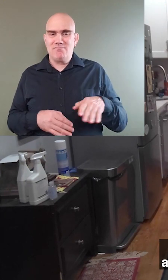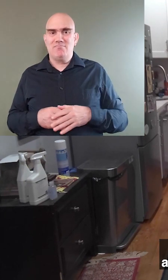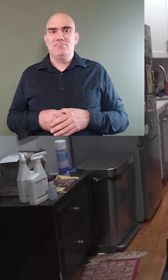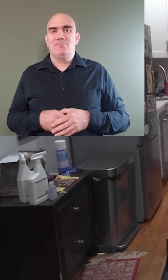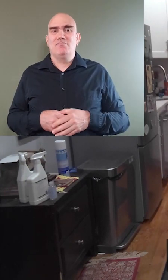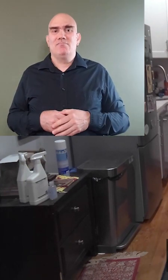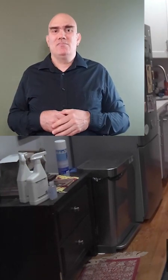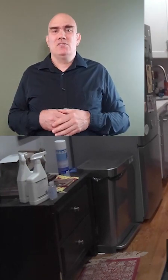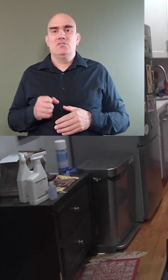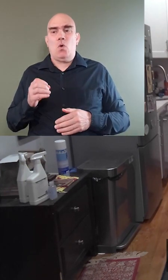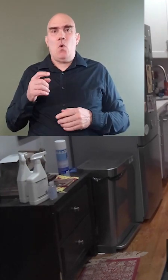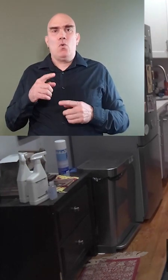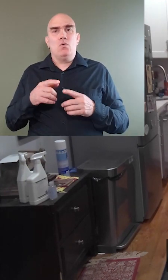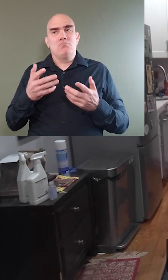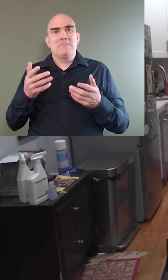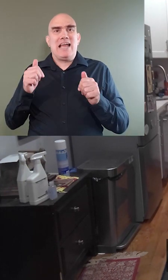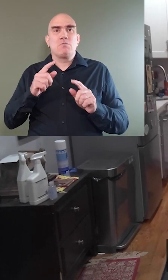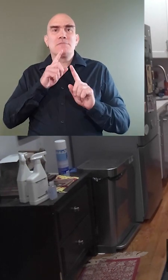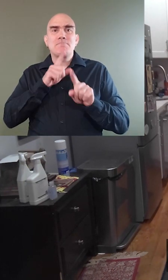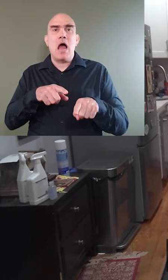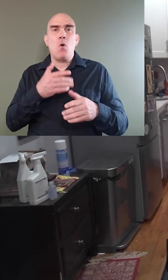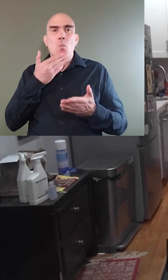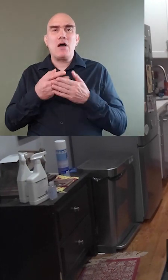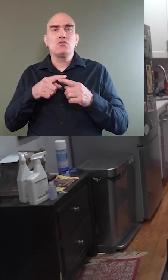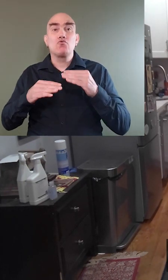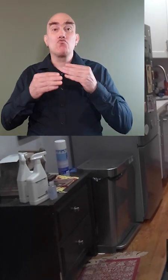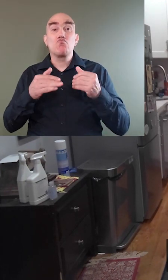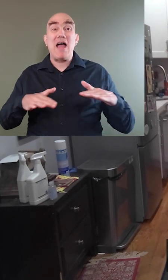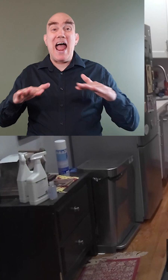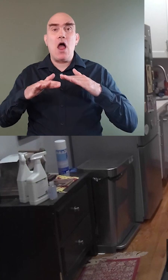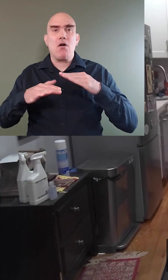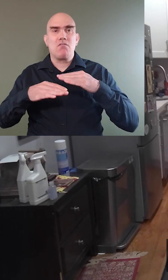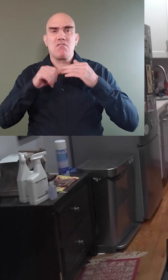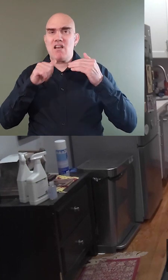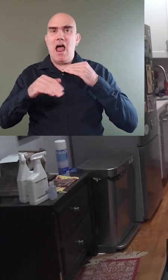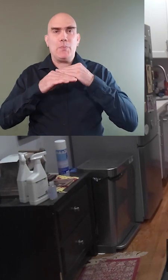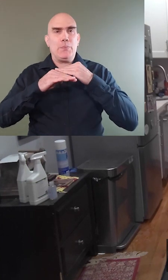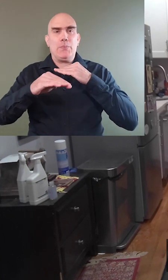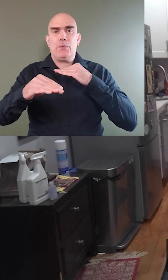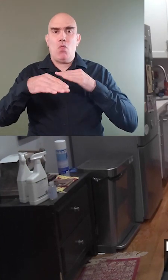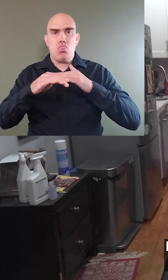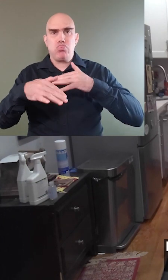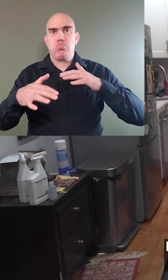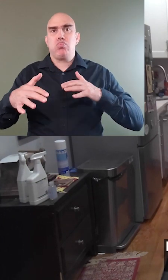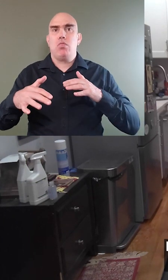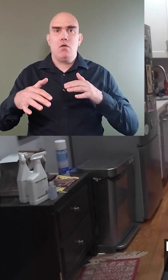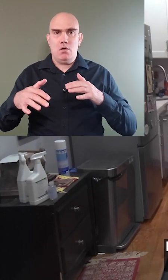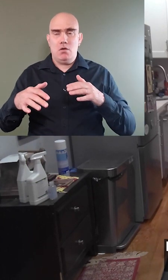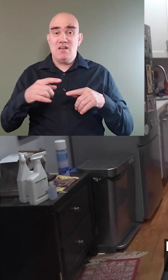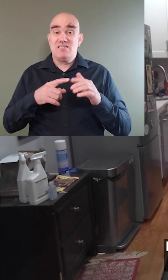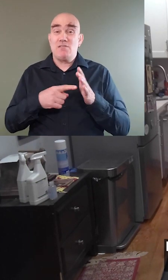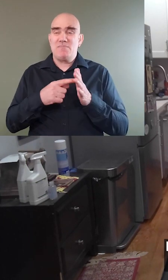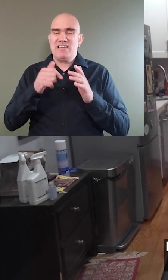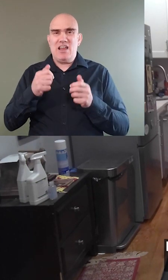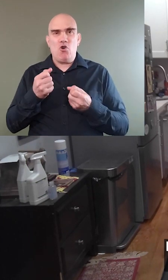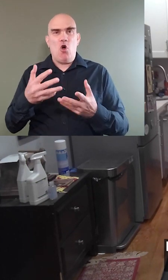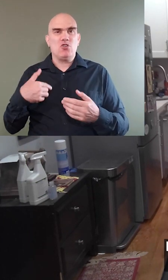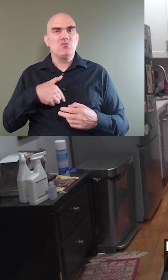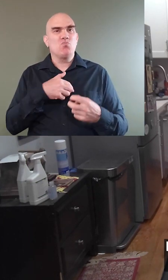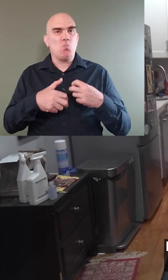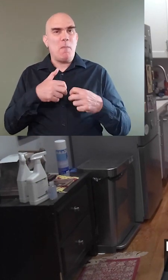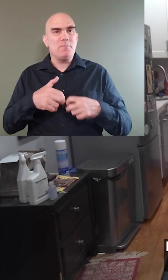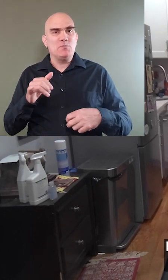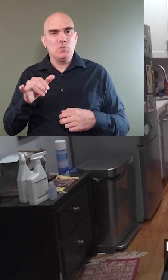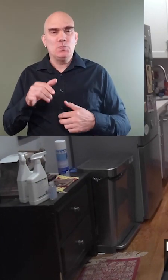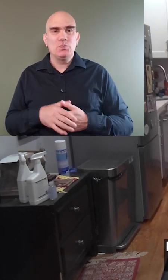abduct in order to respond well to uneven ground. But sometimes it causes us